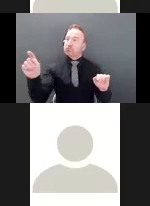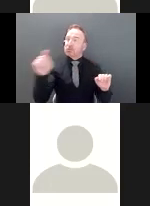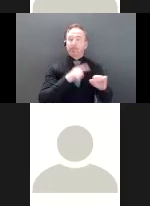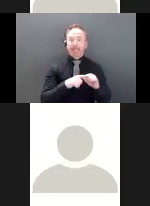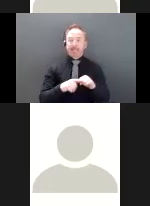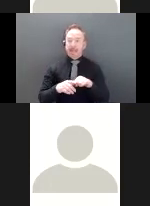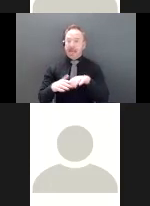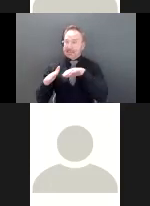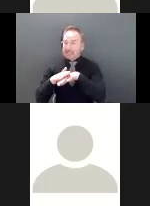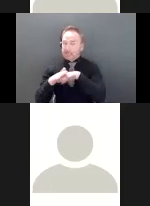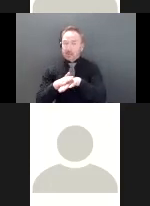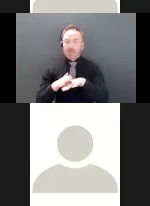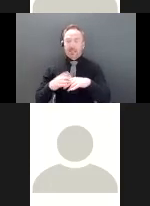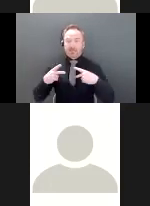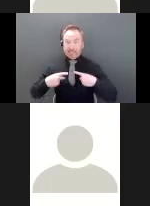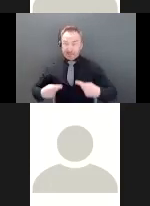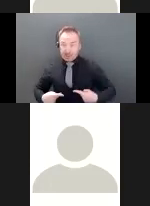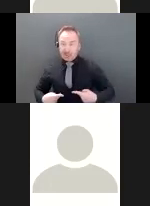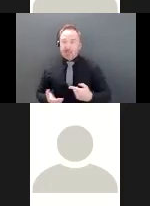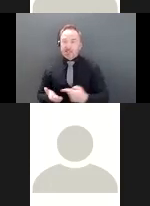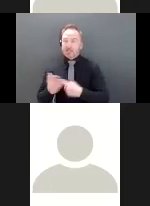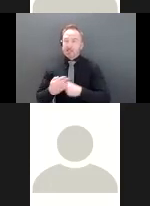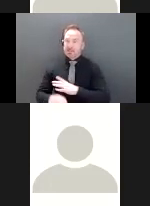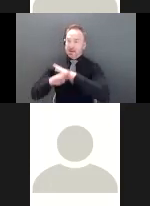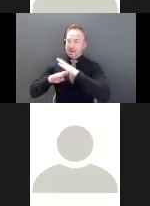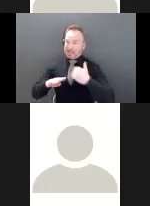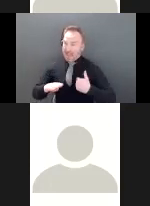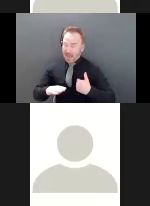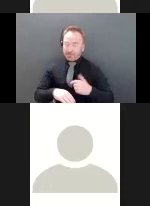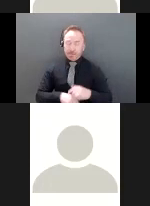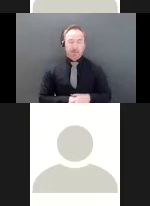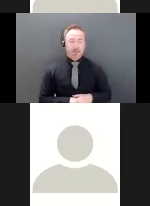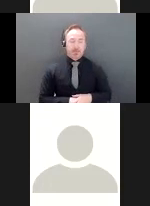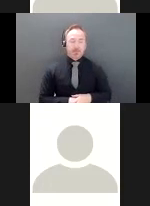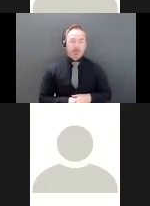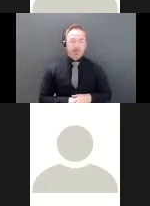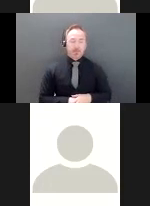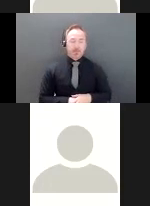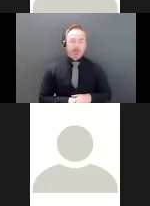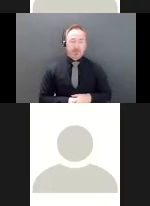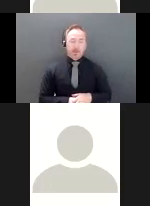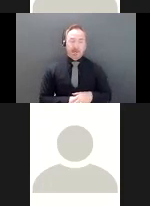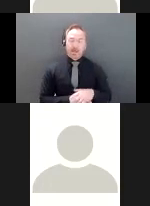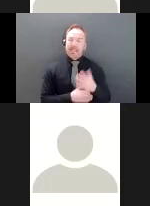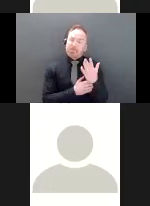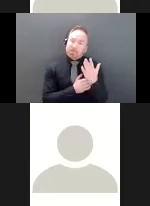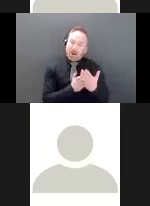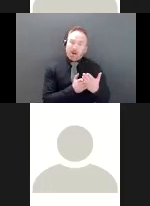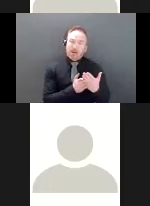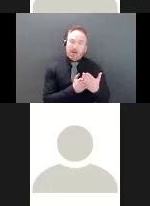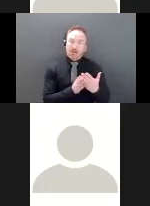accessible in a physical sense, especially to everyone, and part of that is something that